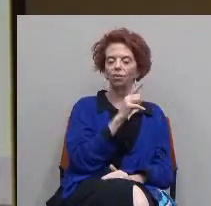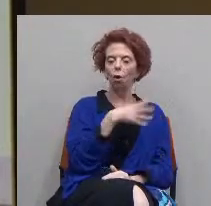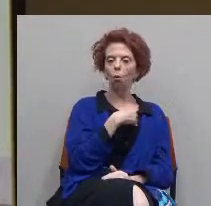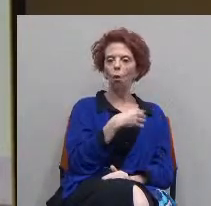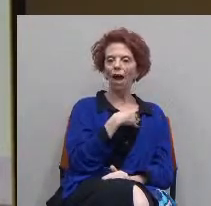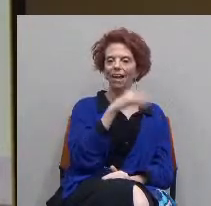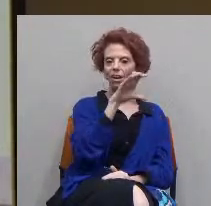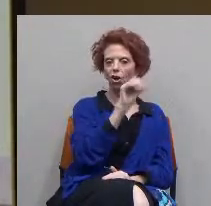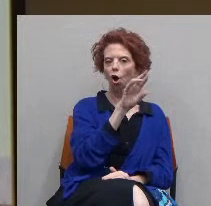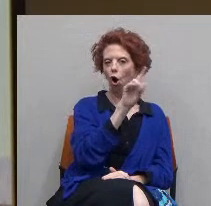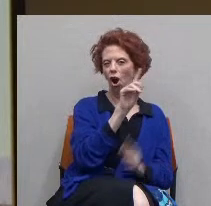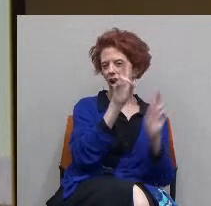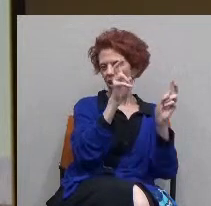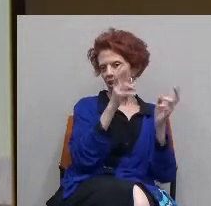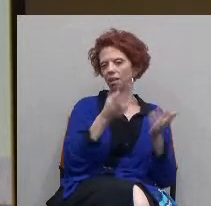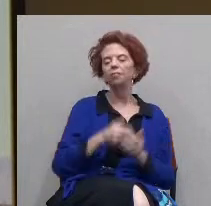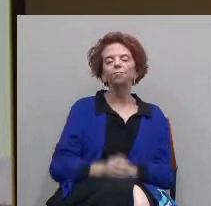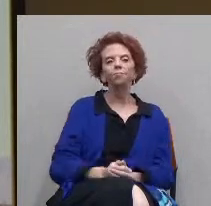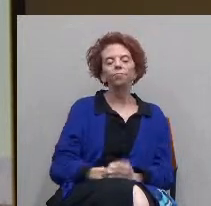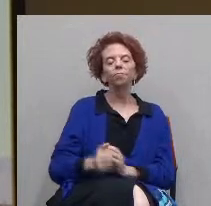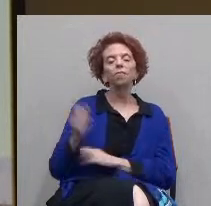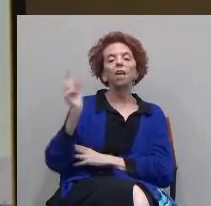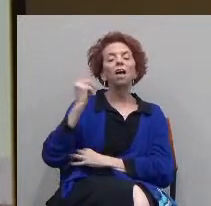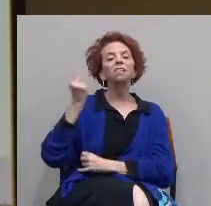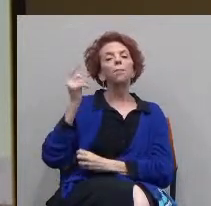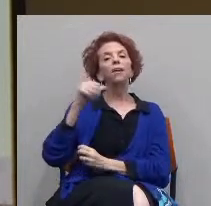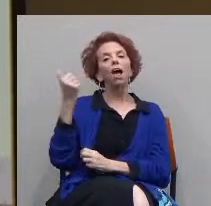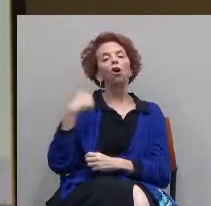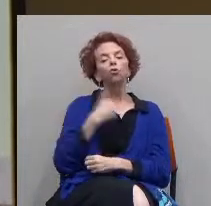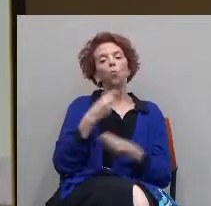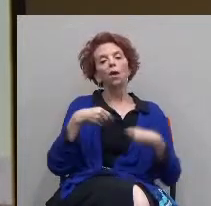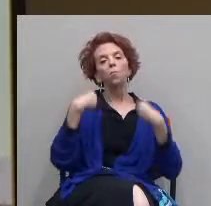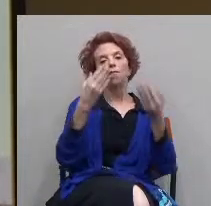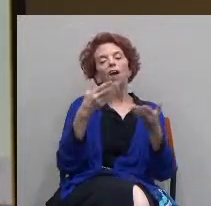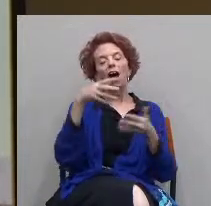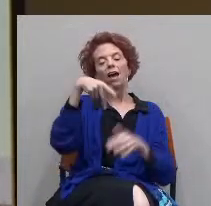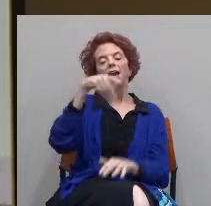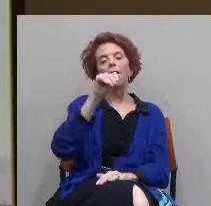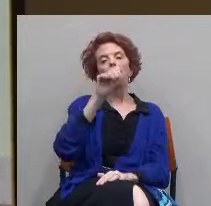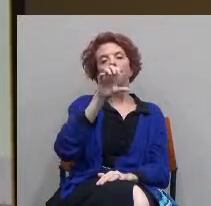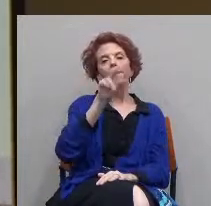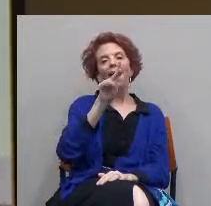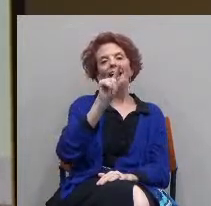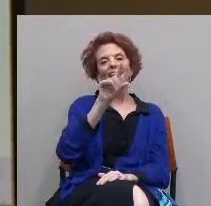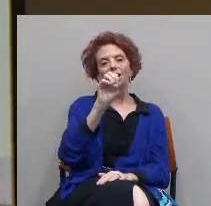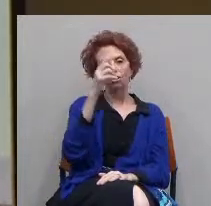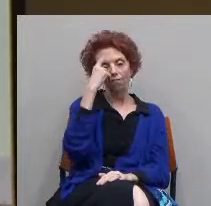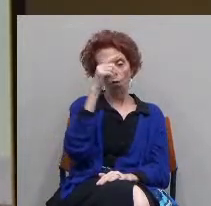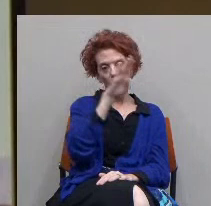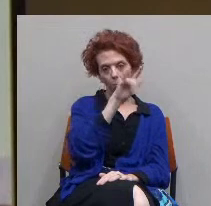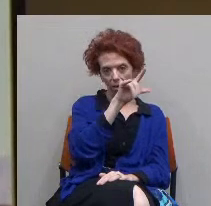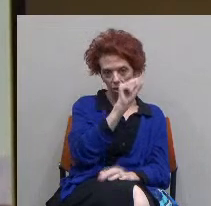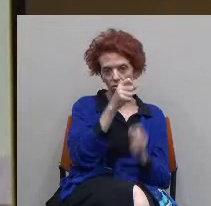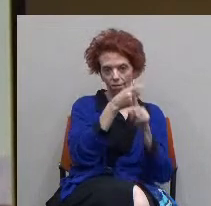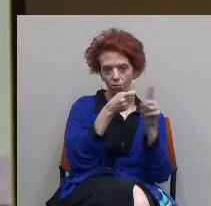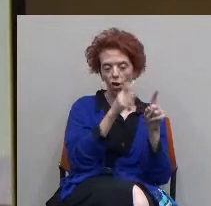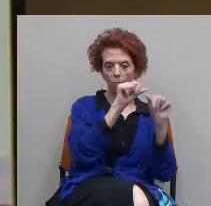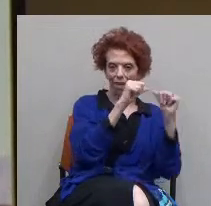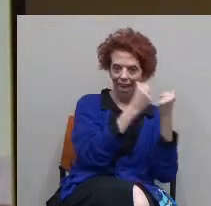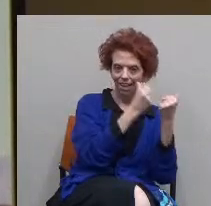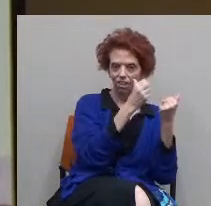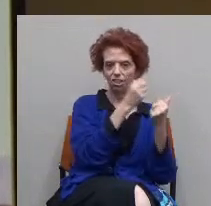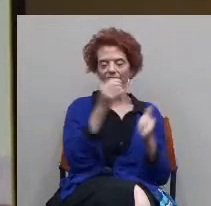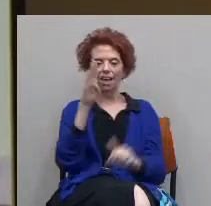card. Something else that we do is we present a package of bills for consideration that advance the agency and BESE's